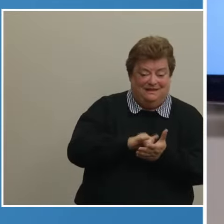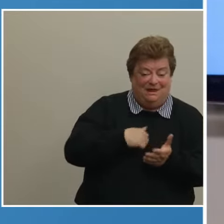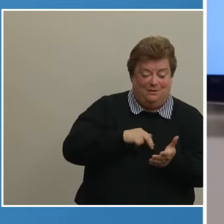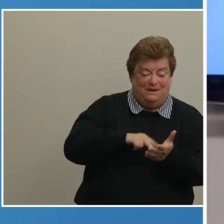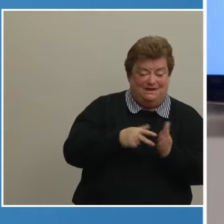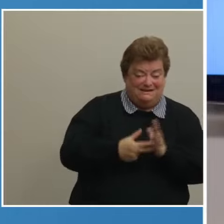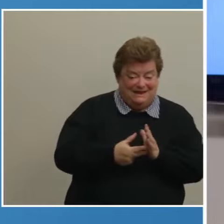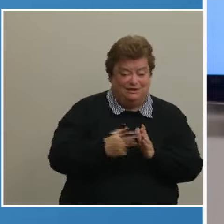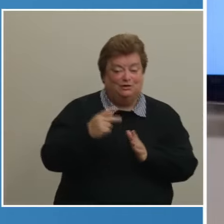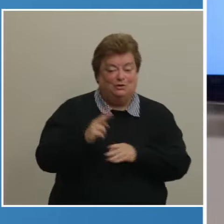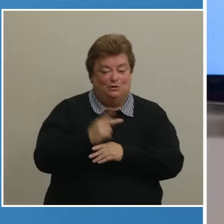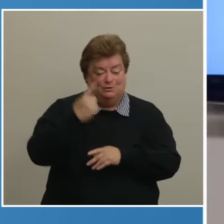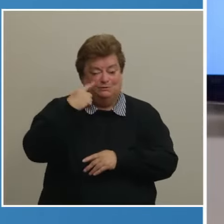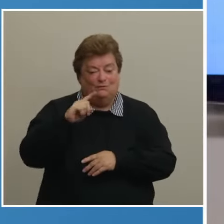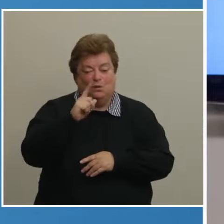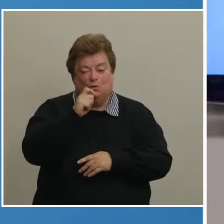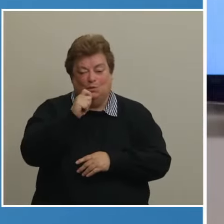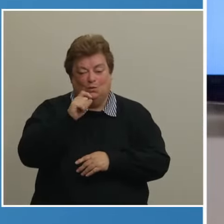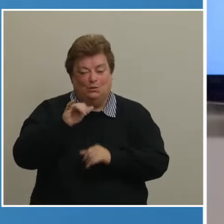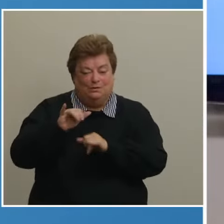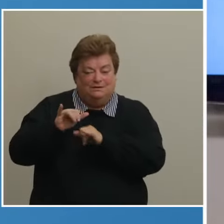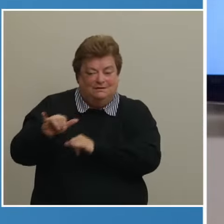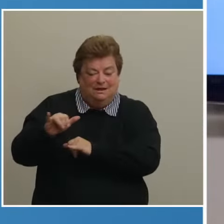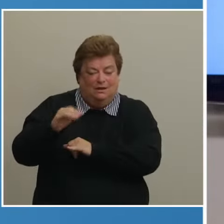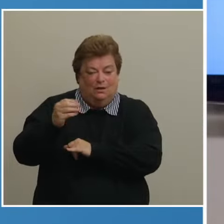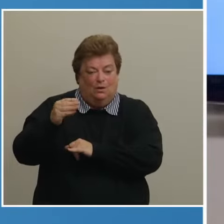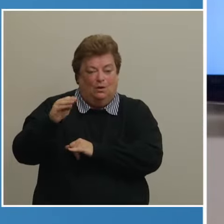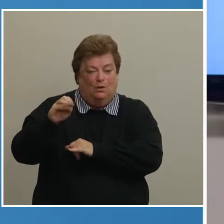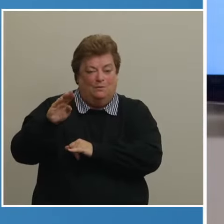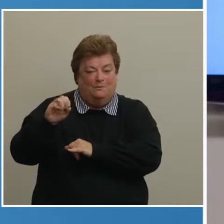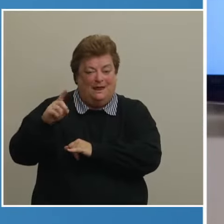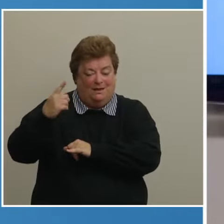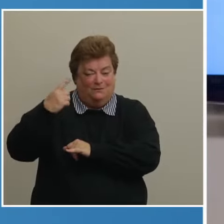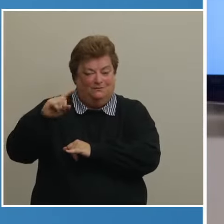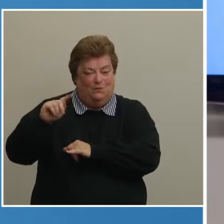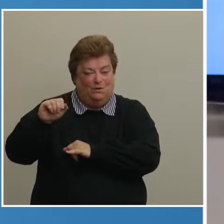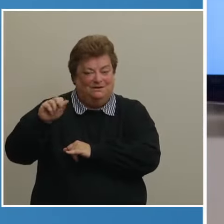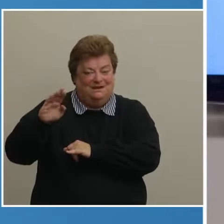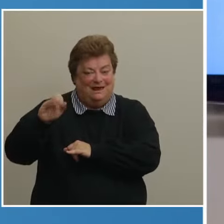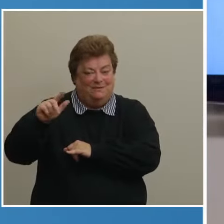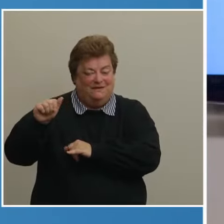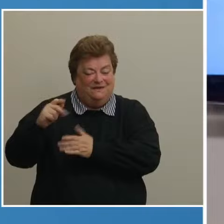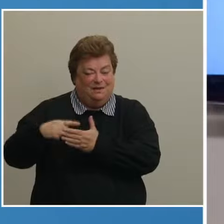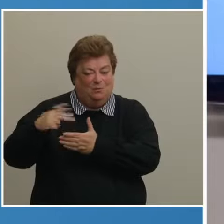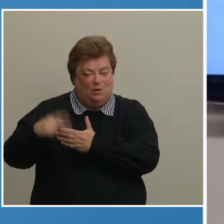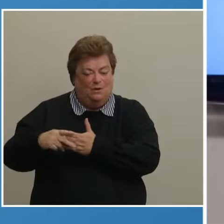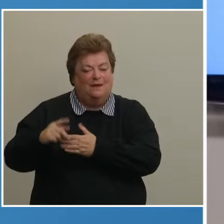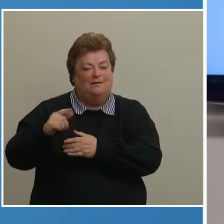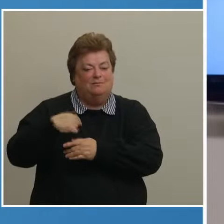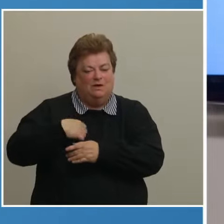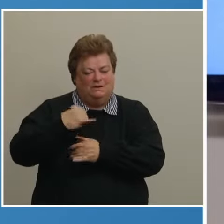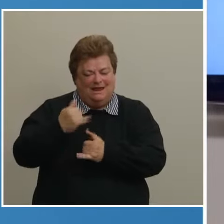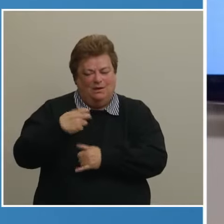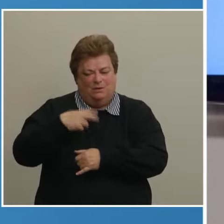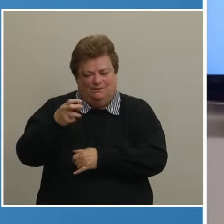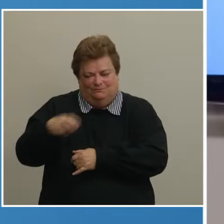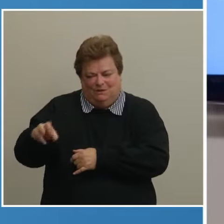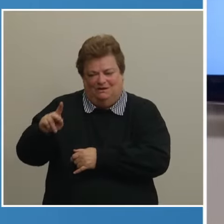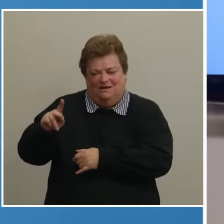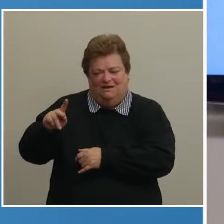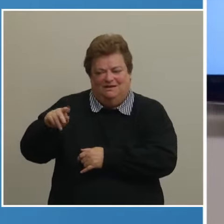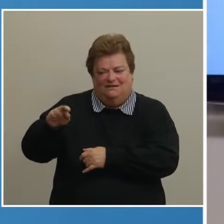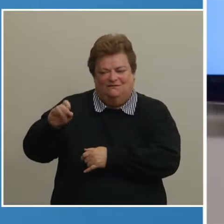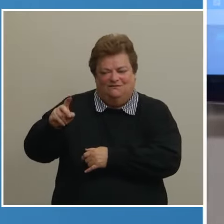for our homebound individuals that Tabitha has started. We'll be using Pfizer with them. If